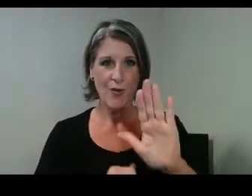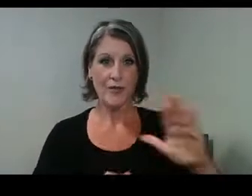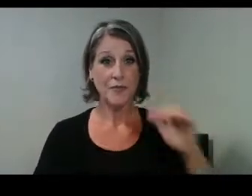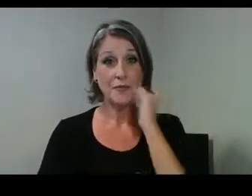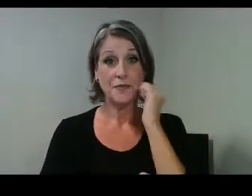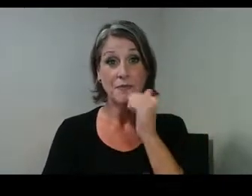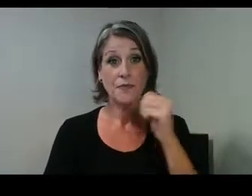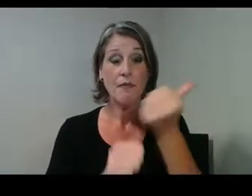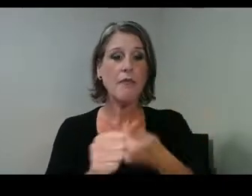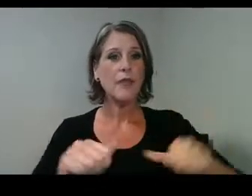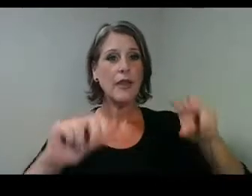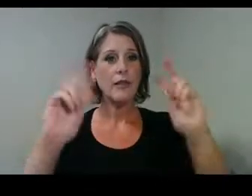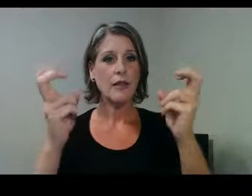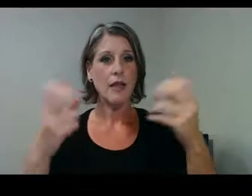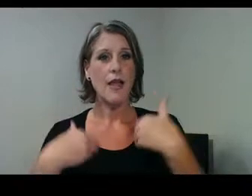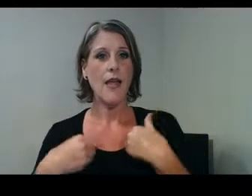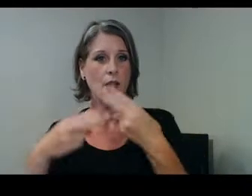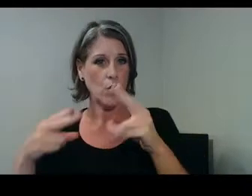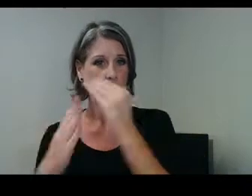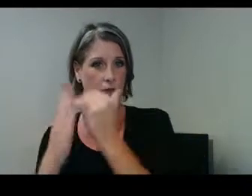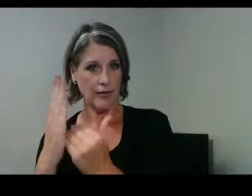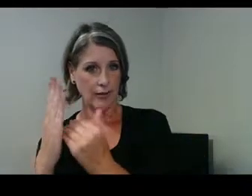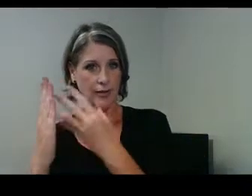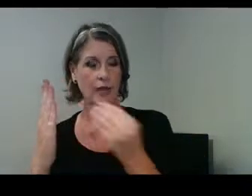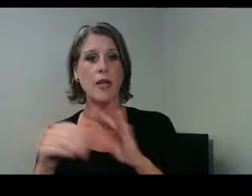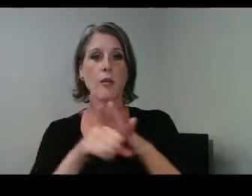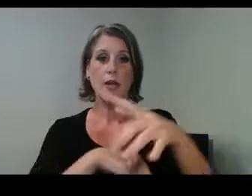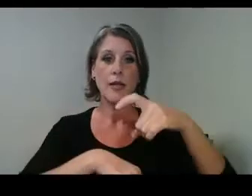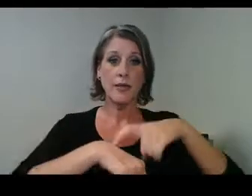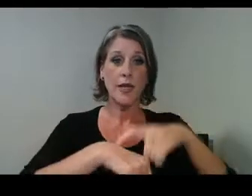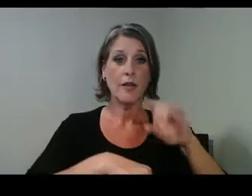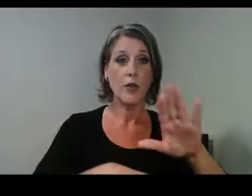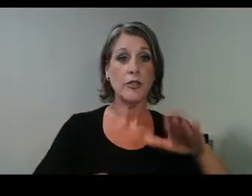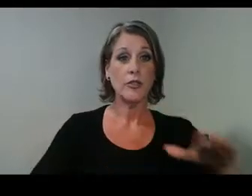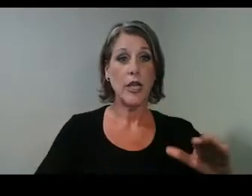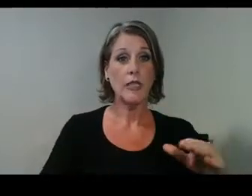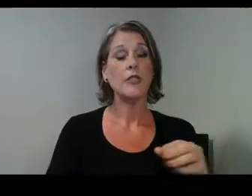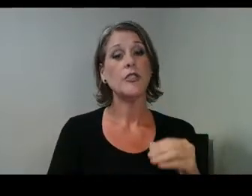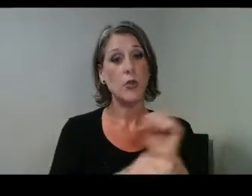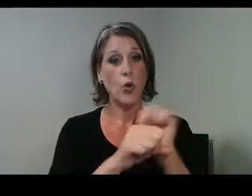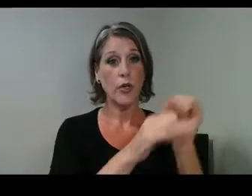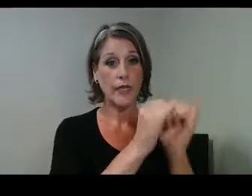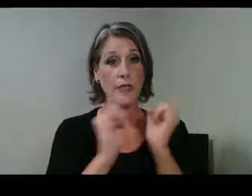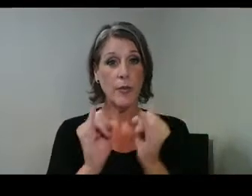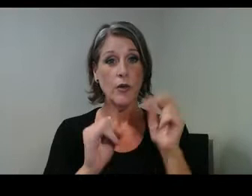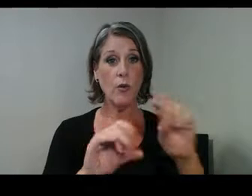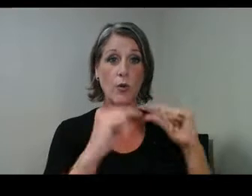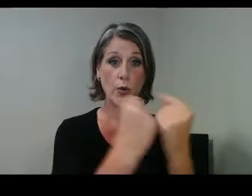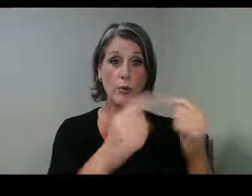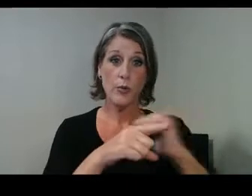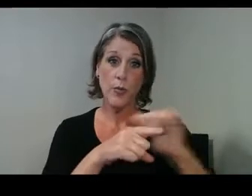Each subject will include a mini lesson and time for your child to work on his or own to practice and apply the skills we are